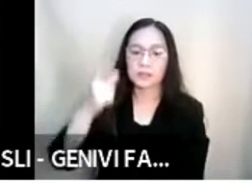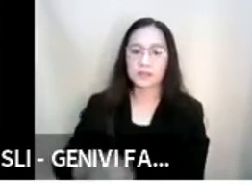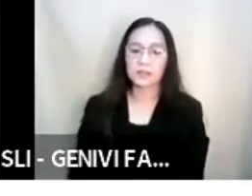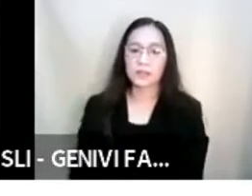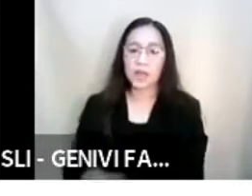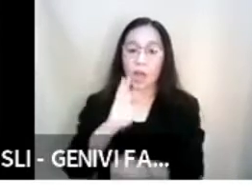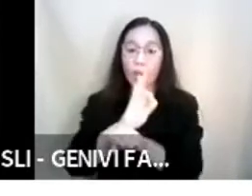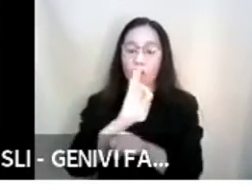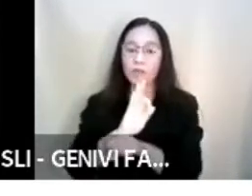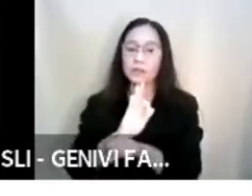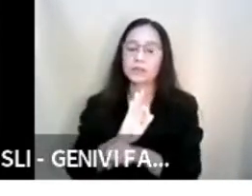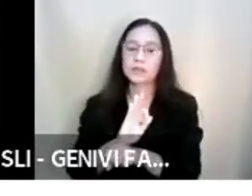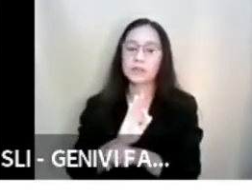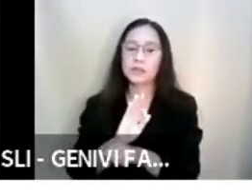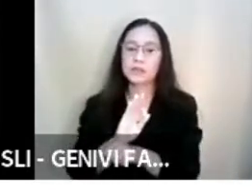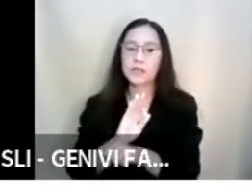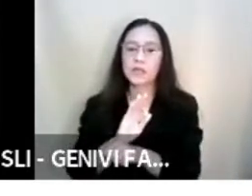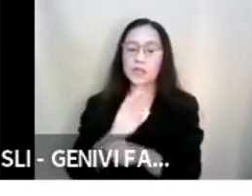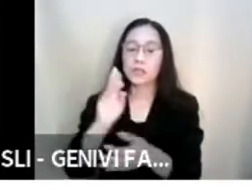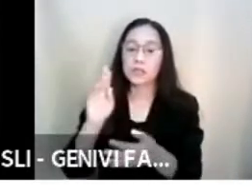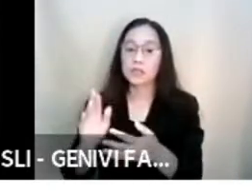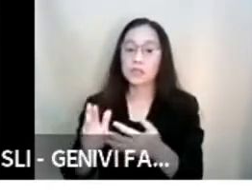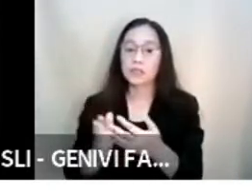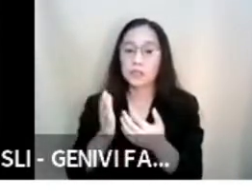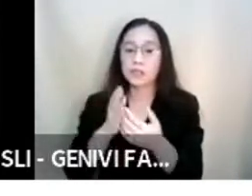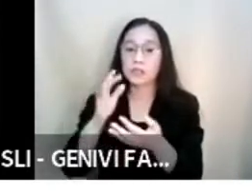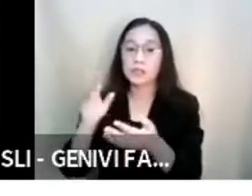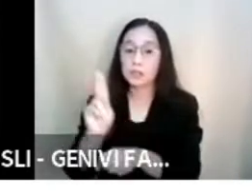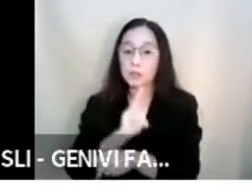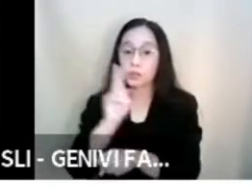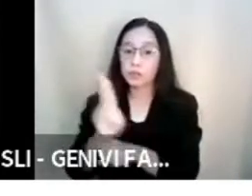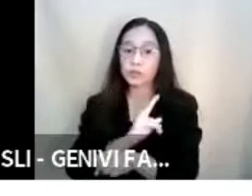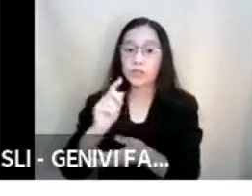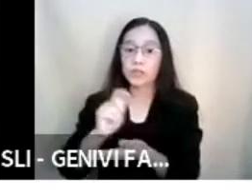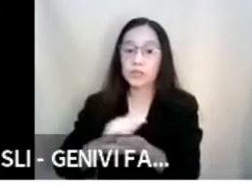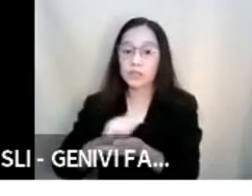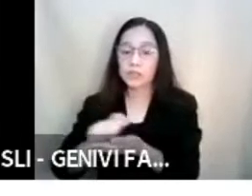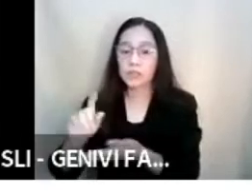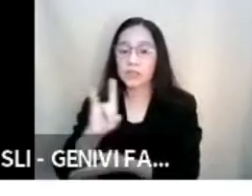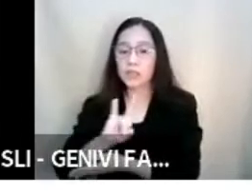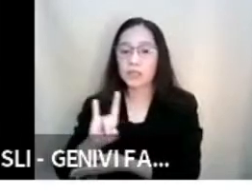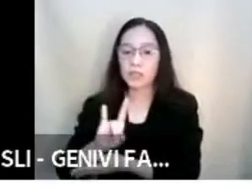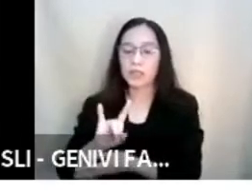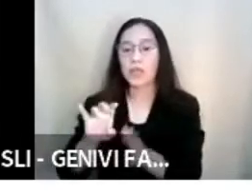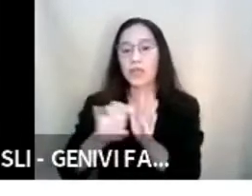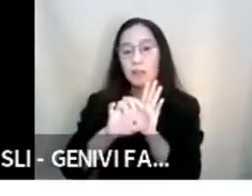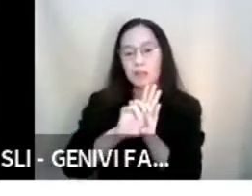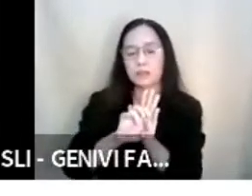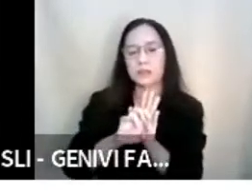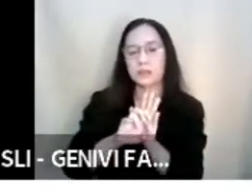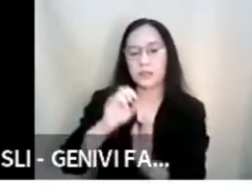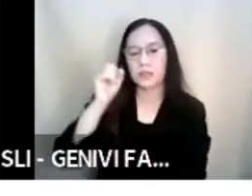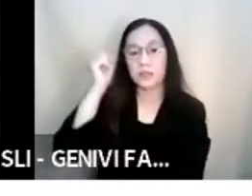use, yung practical use of the written media. So halimbawa, naiintindihan ba niya